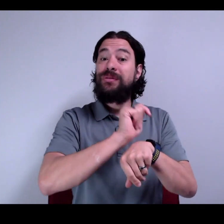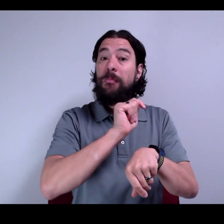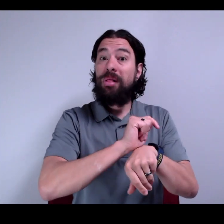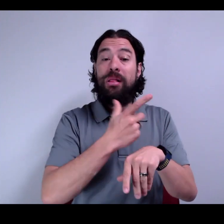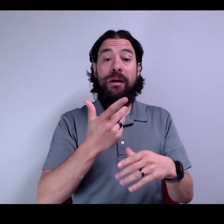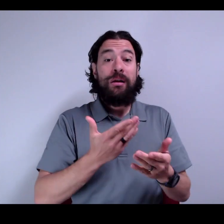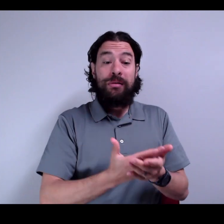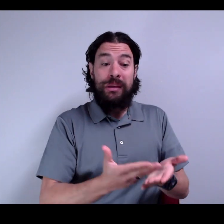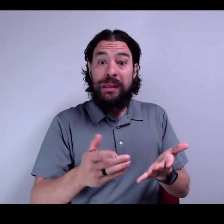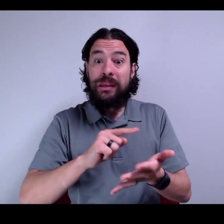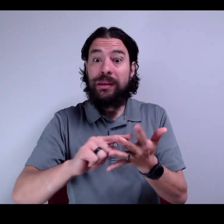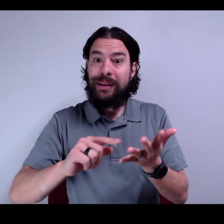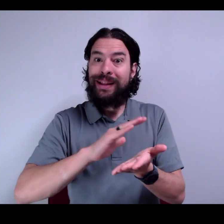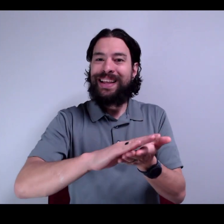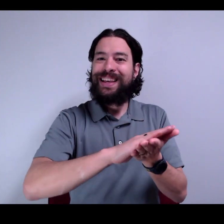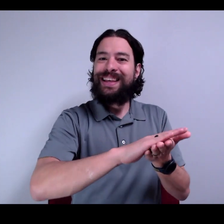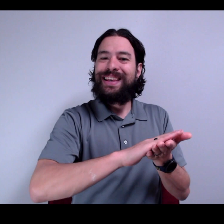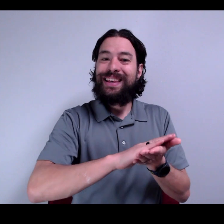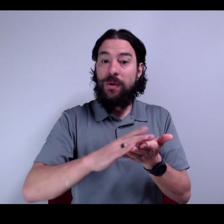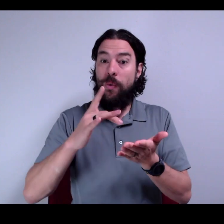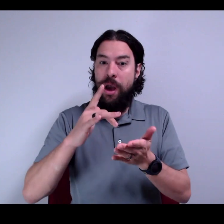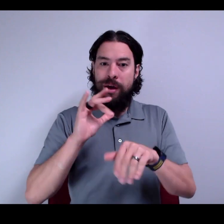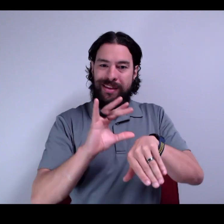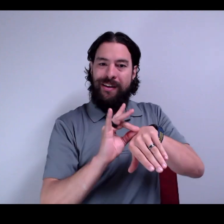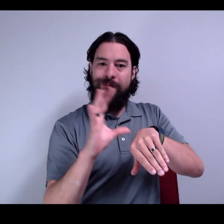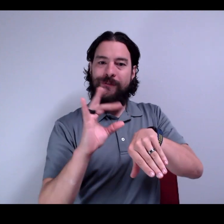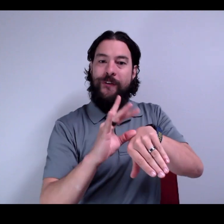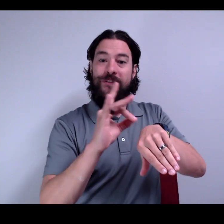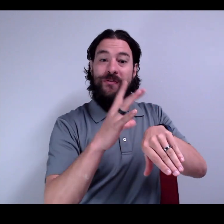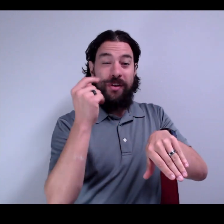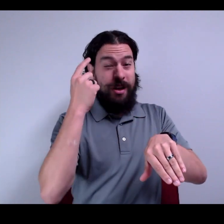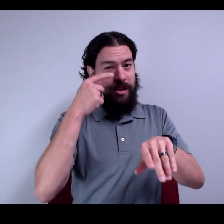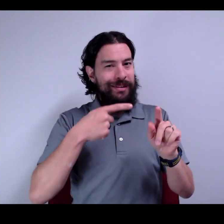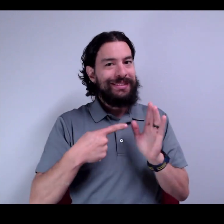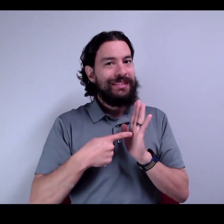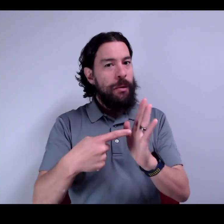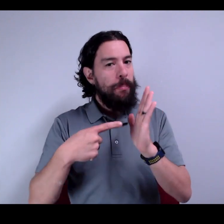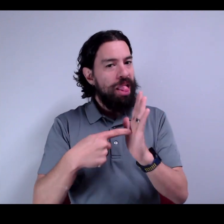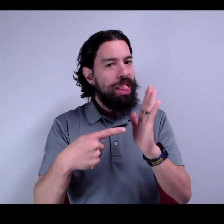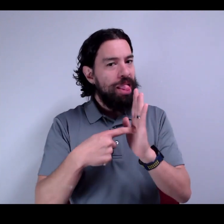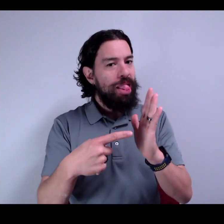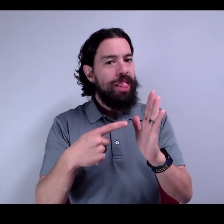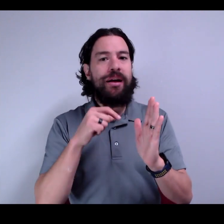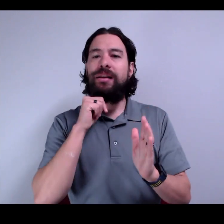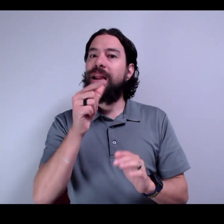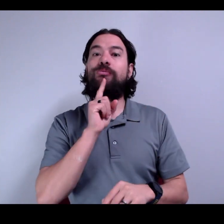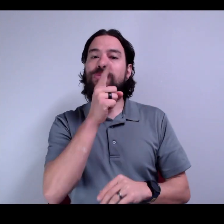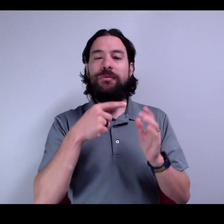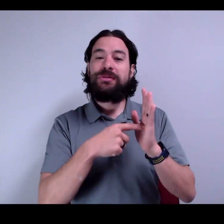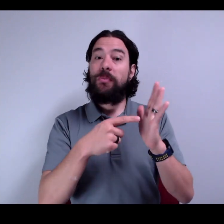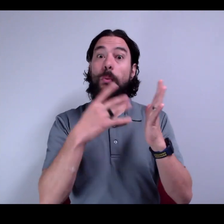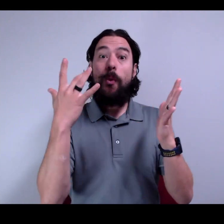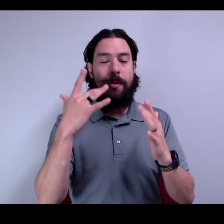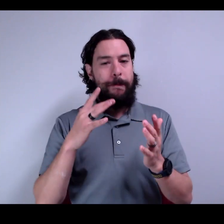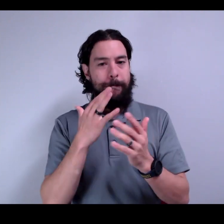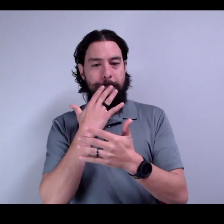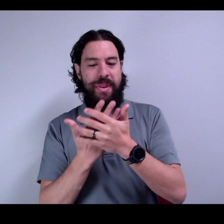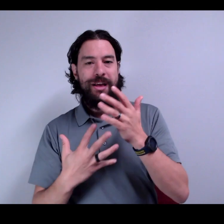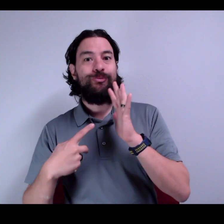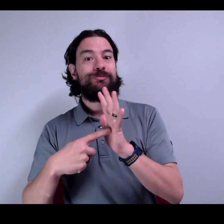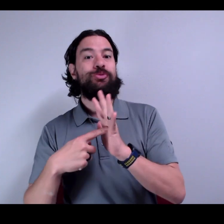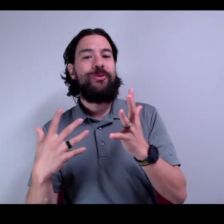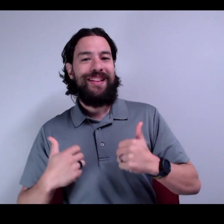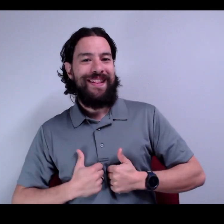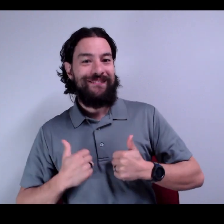animal's blood is cleaning things? Well, remember, this is a symbol, and it's a symbol that we're not used to. The blood represents